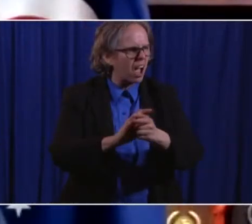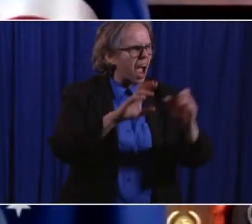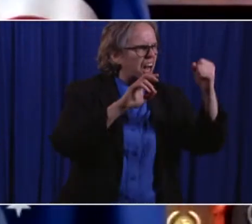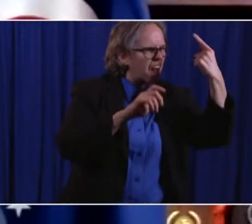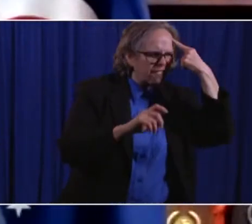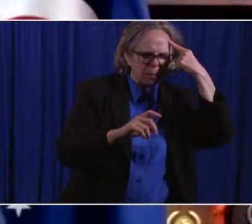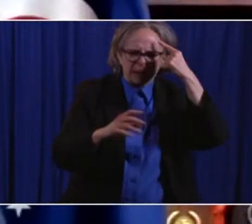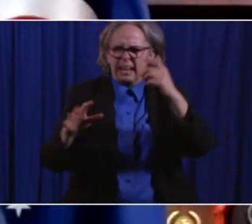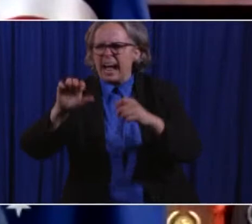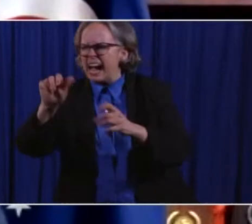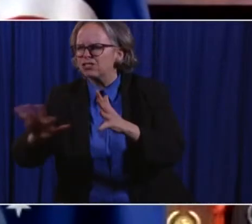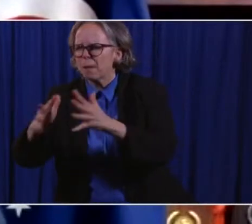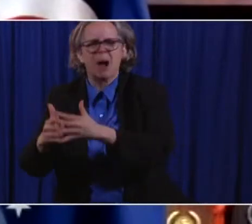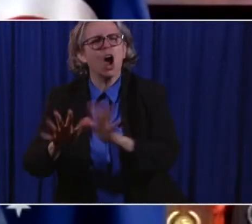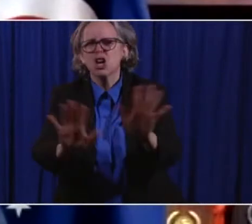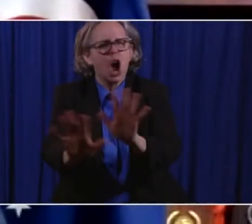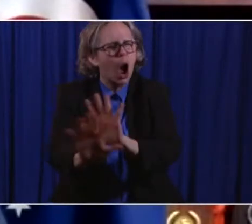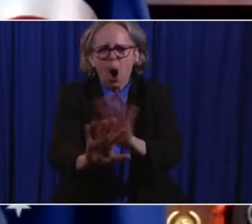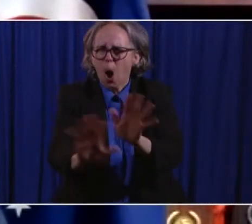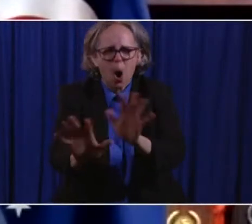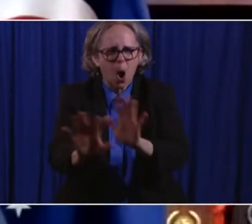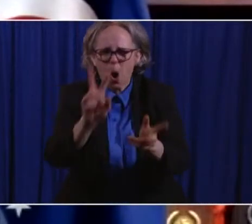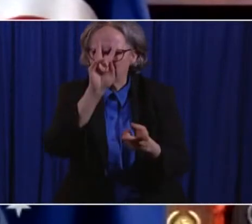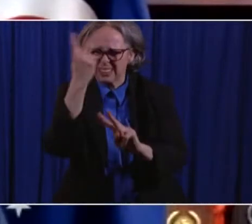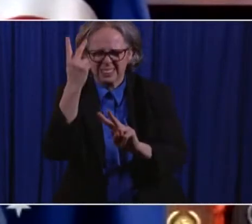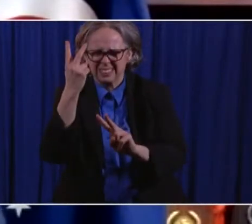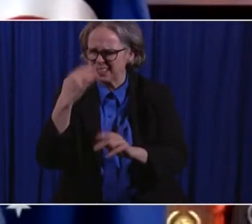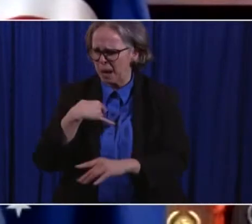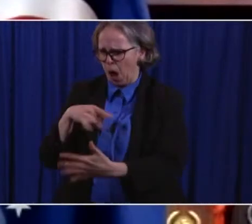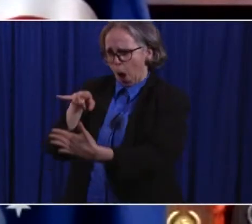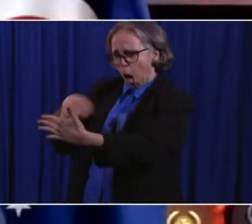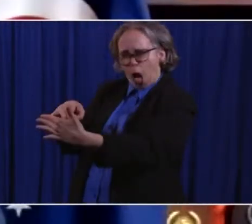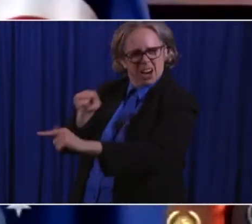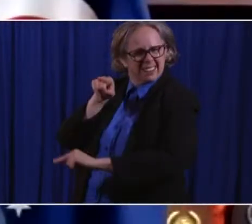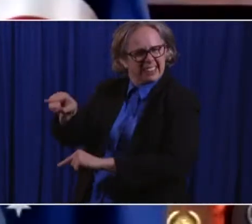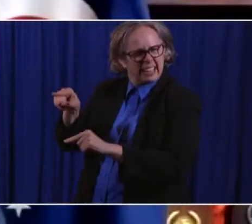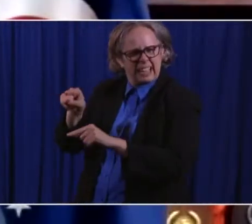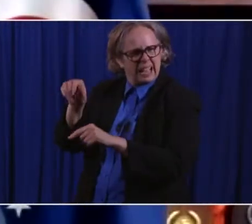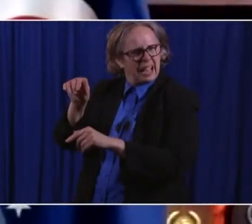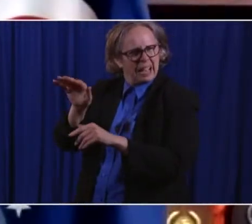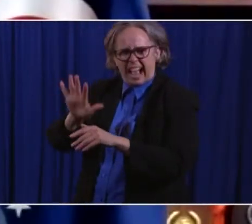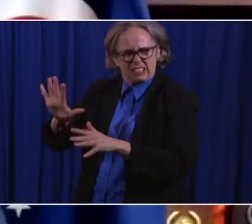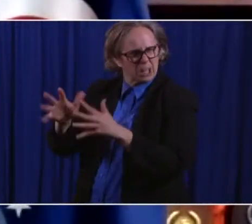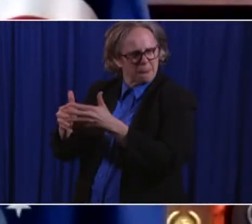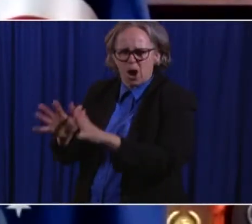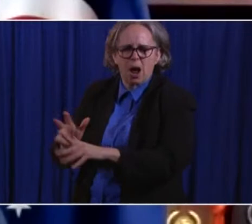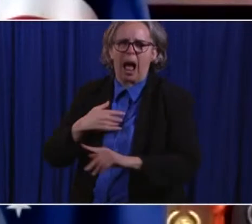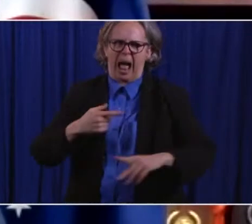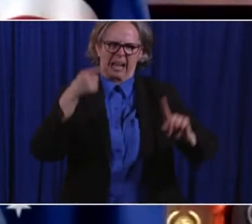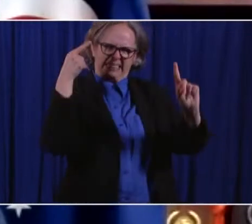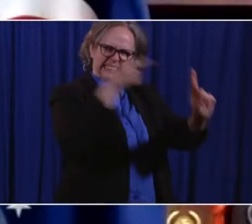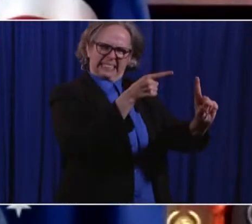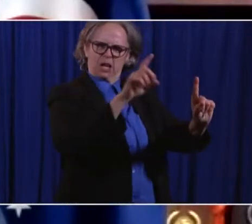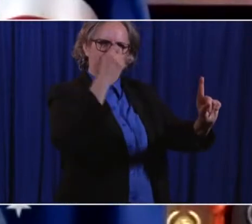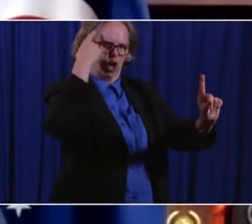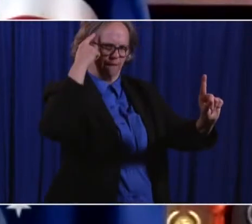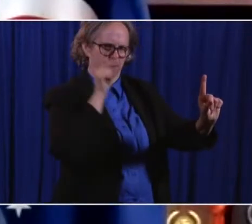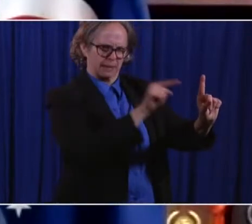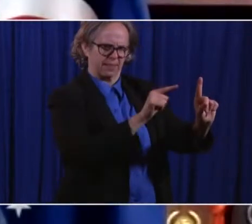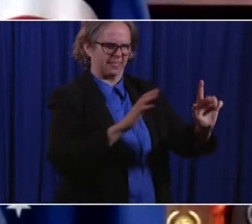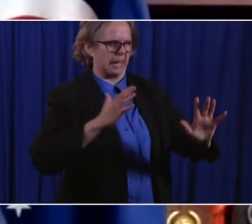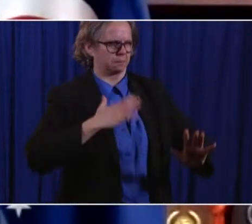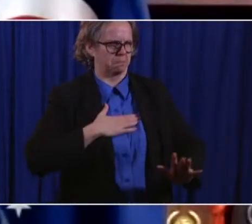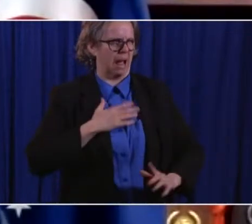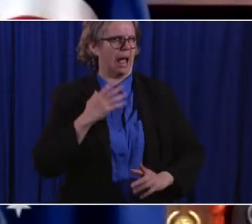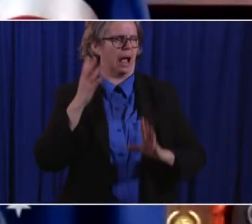way what I said with that. I will continue to have conversations because people have asked